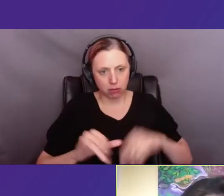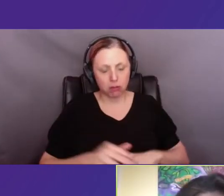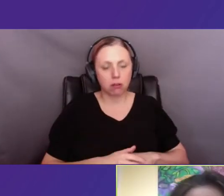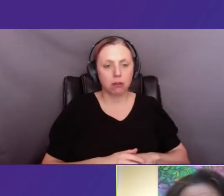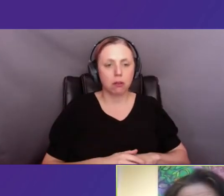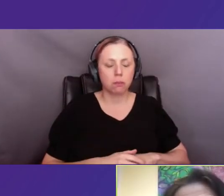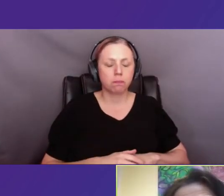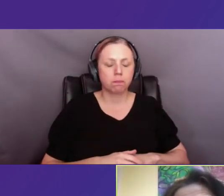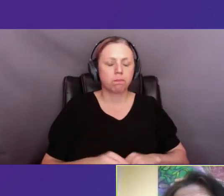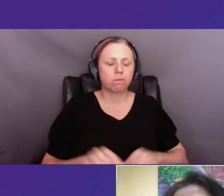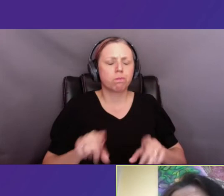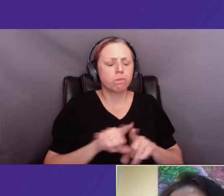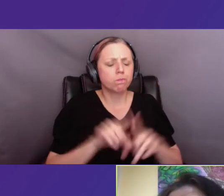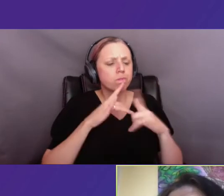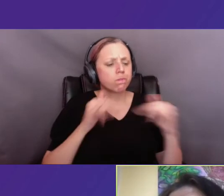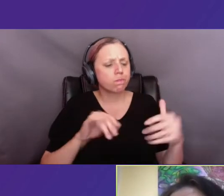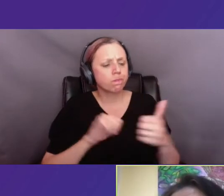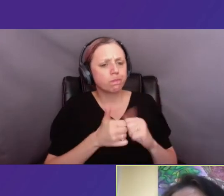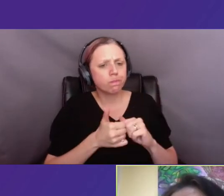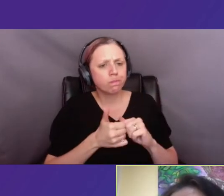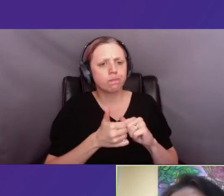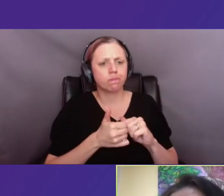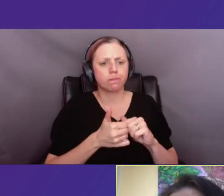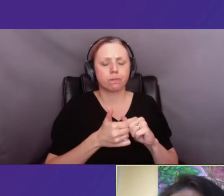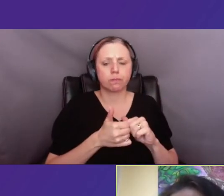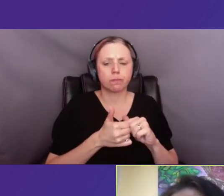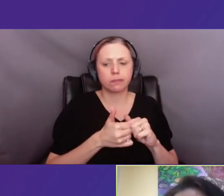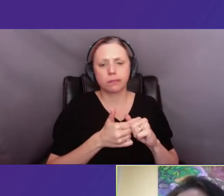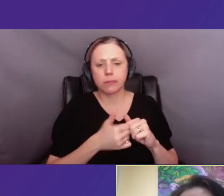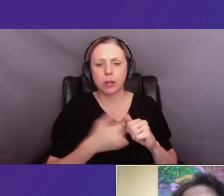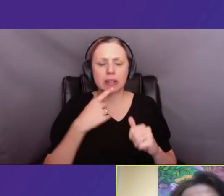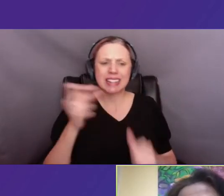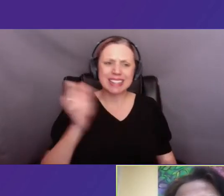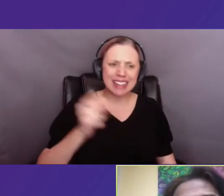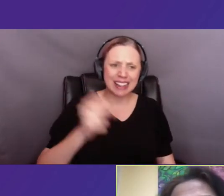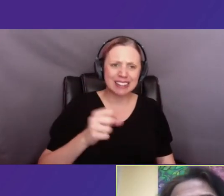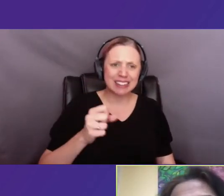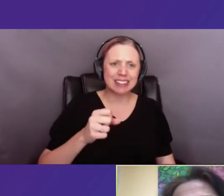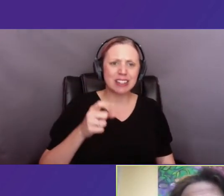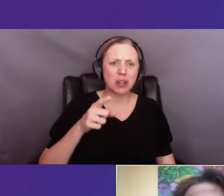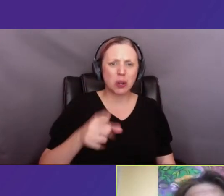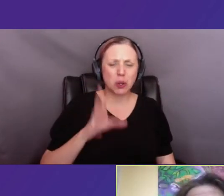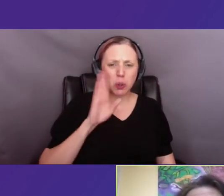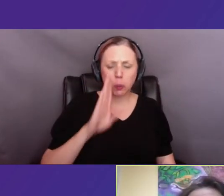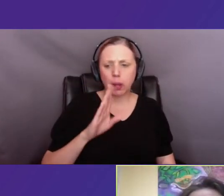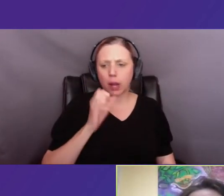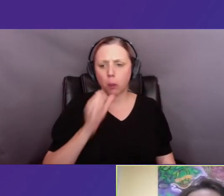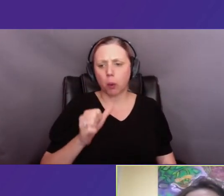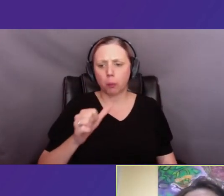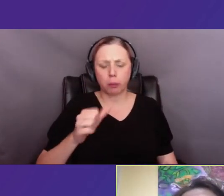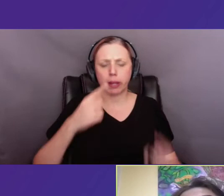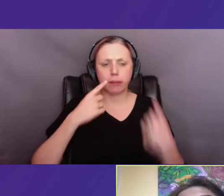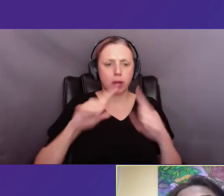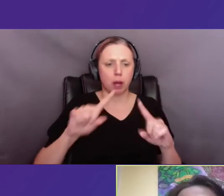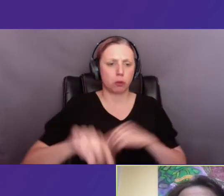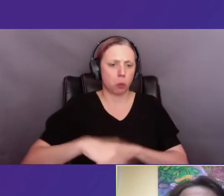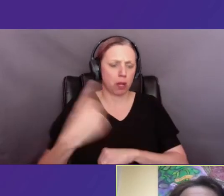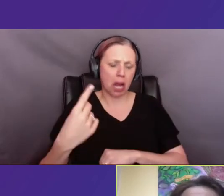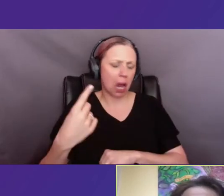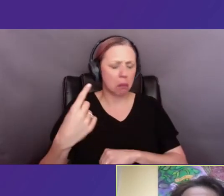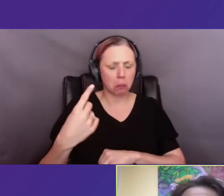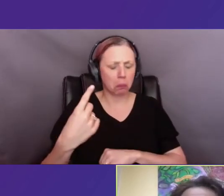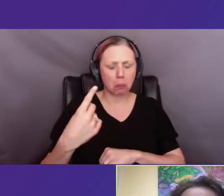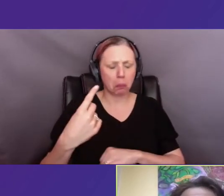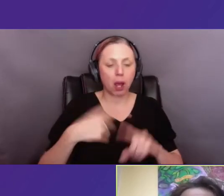can I simultaneously say, yes, you will, it's not going to be accomplished in one day, but I have